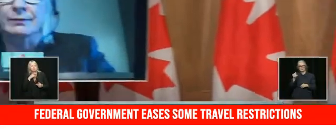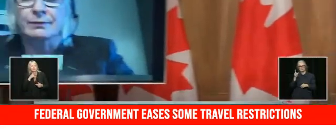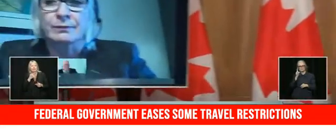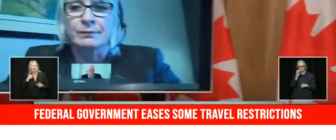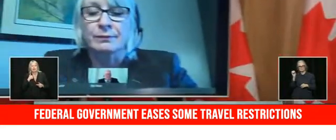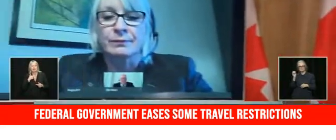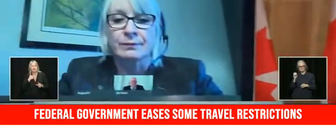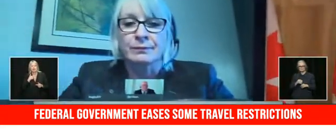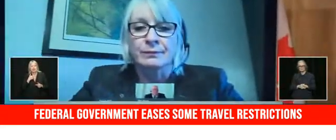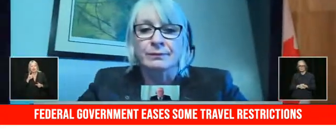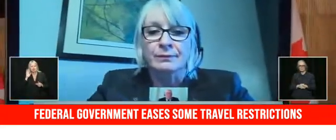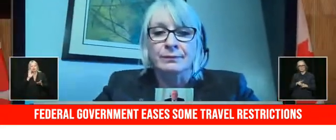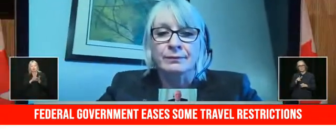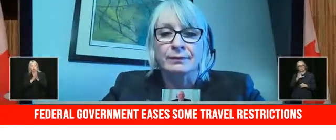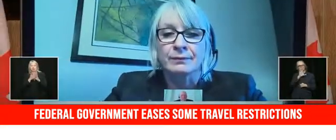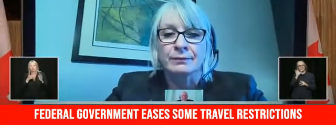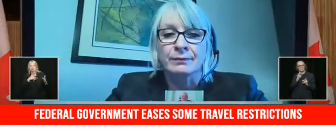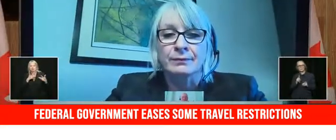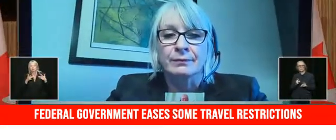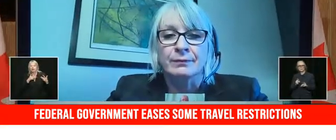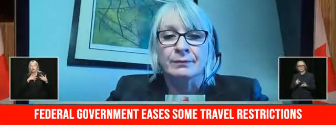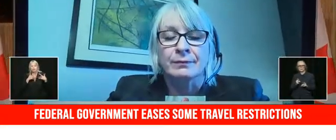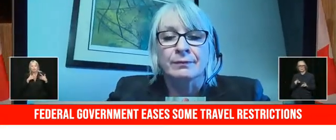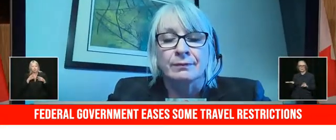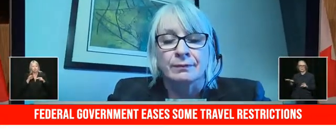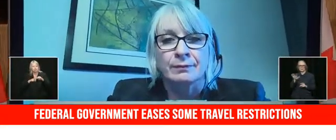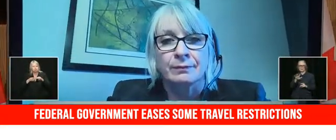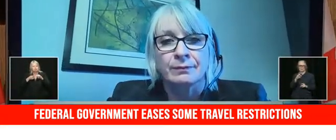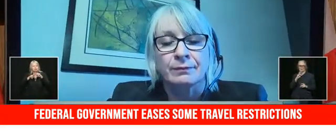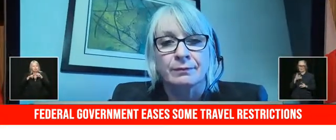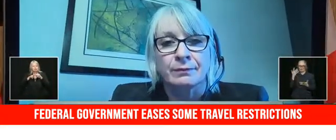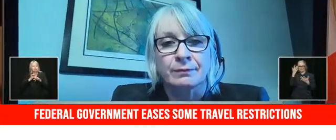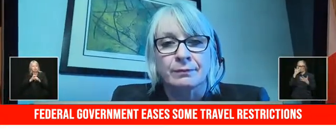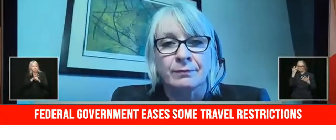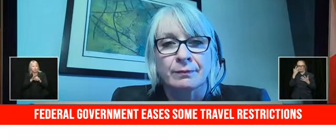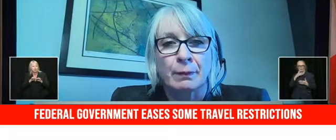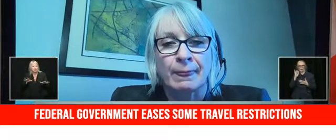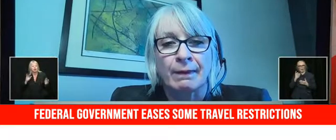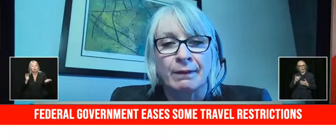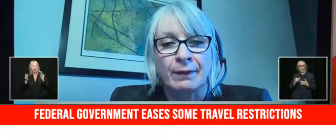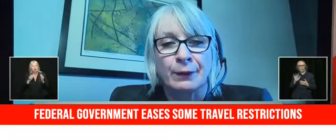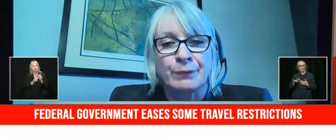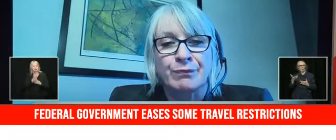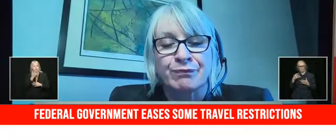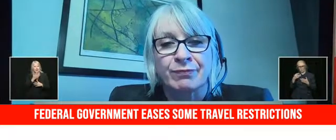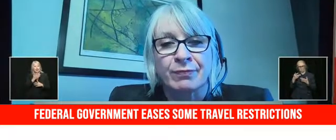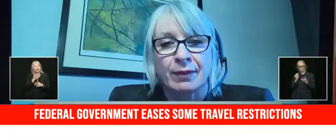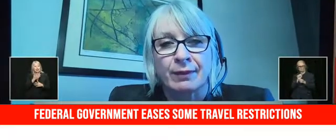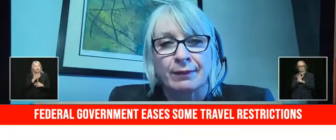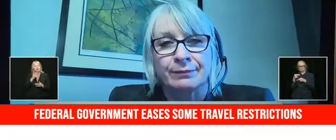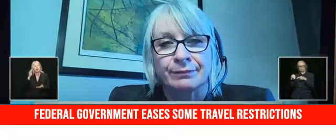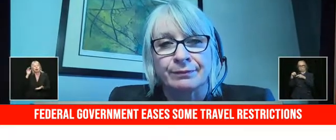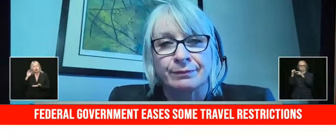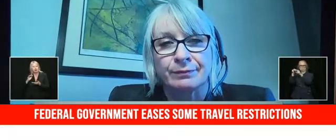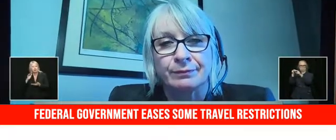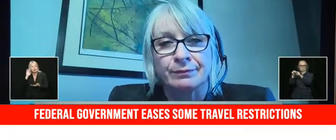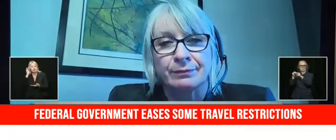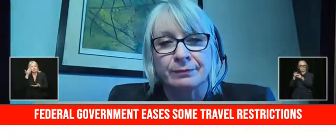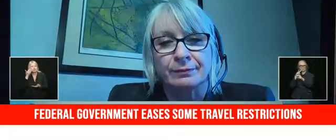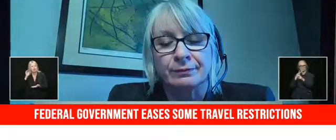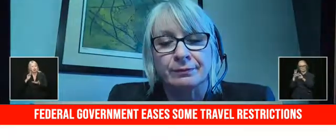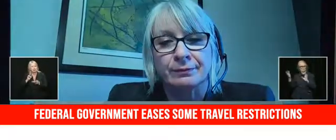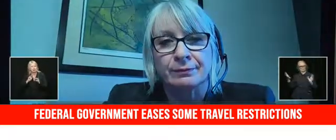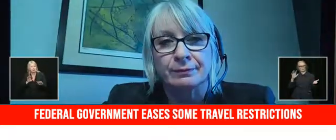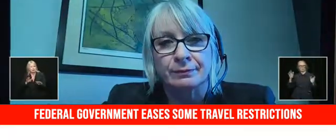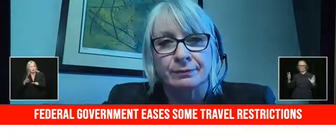anxious about the growing number of COVID-19 cases, but compared to the spring, the number of people actually dying is falling sharply so far, anyway, which is